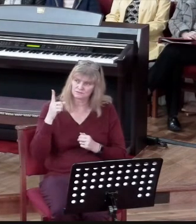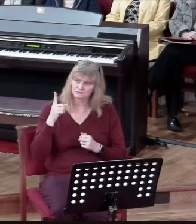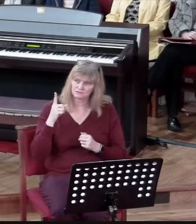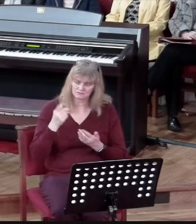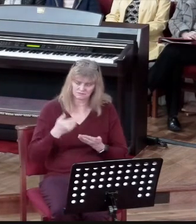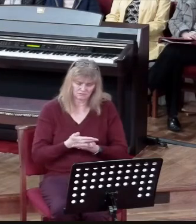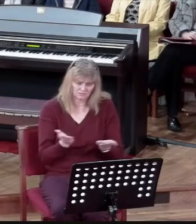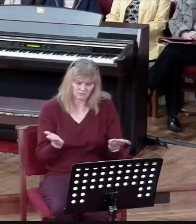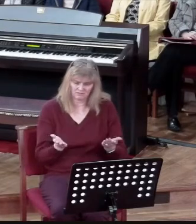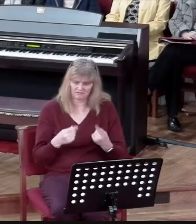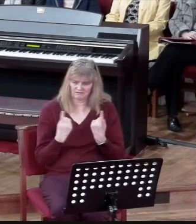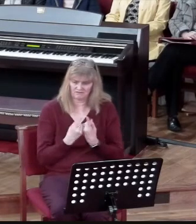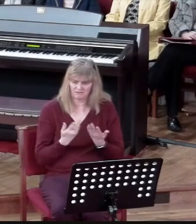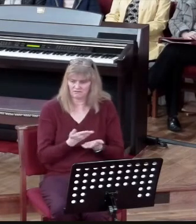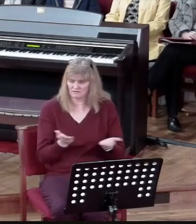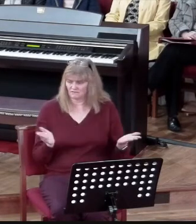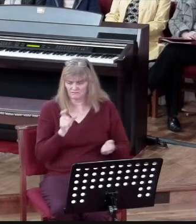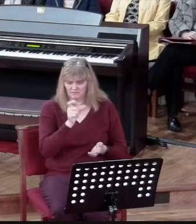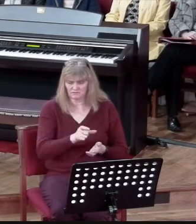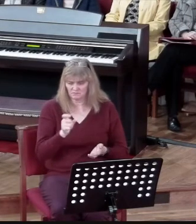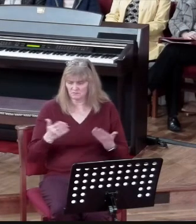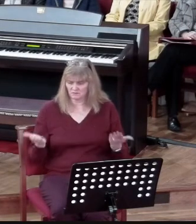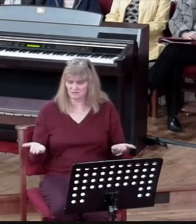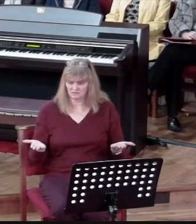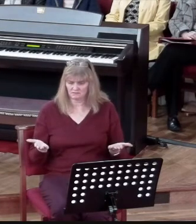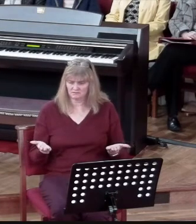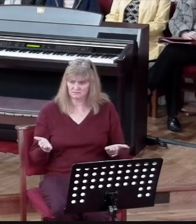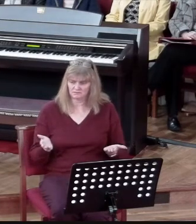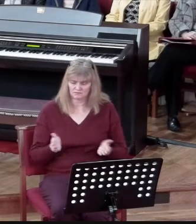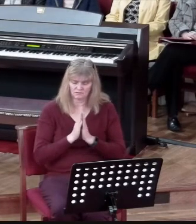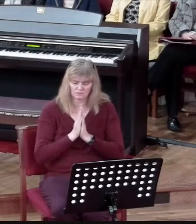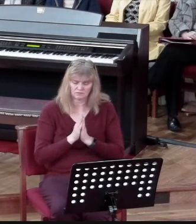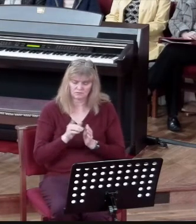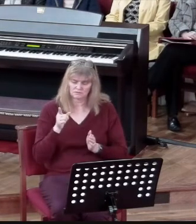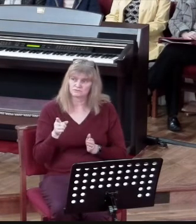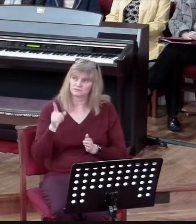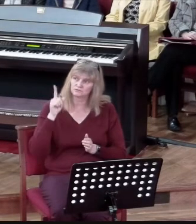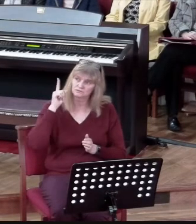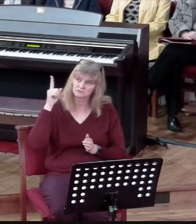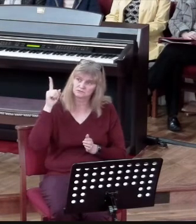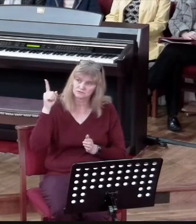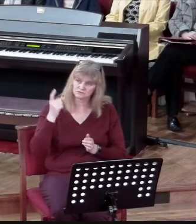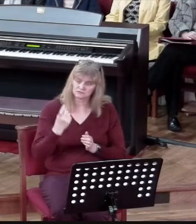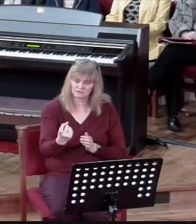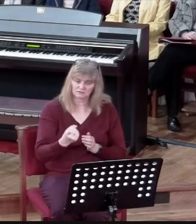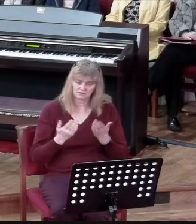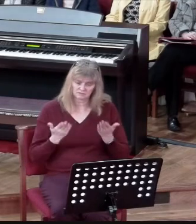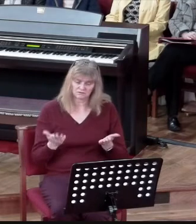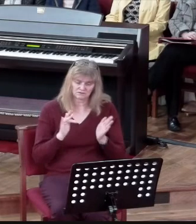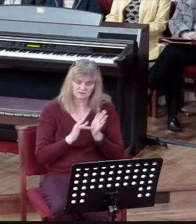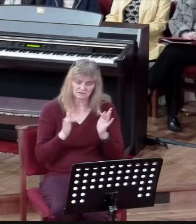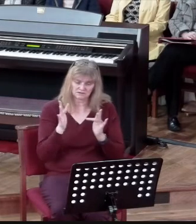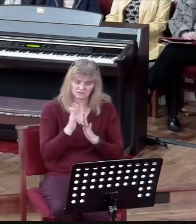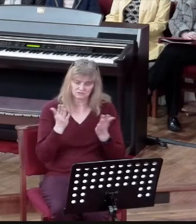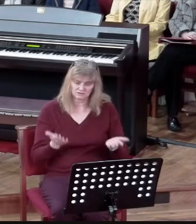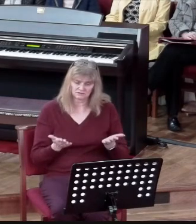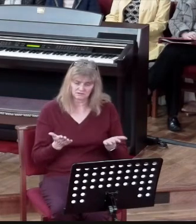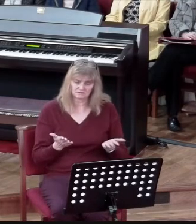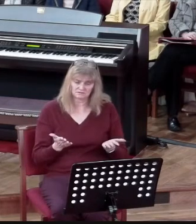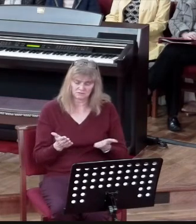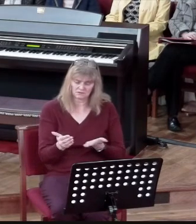provides for us. We worship you, for you are the God who has come to us in Jesus to be